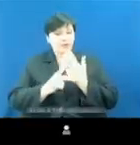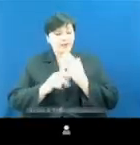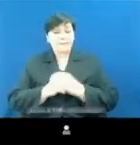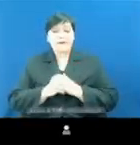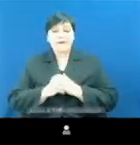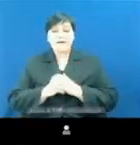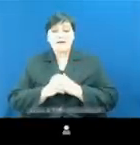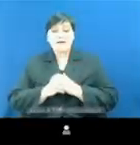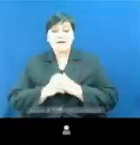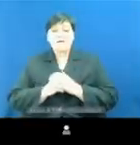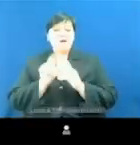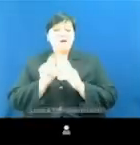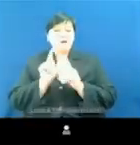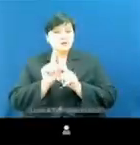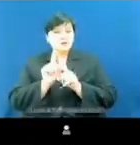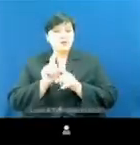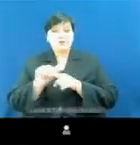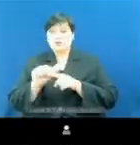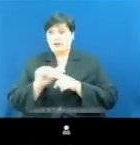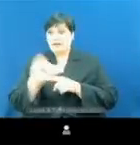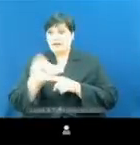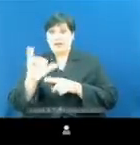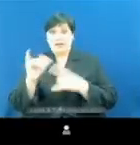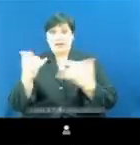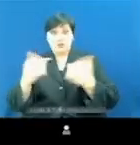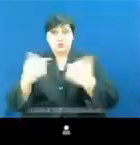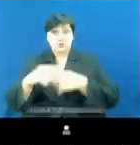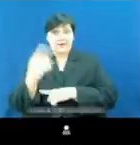And there's trainings like these today.